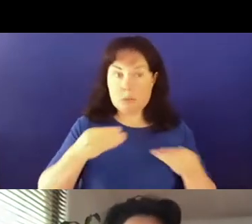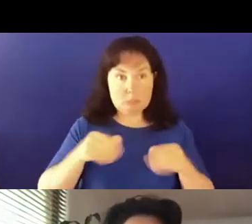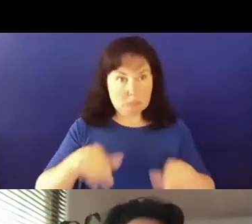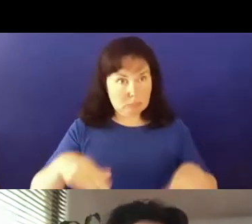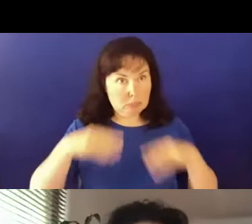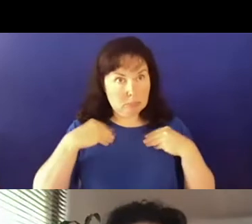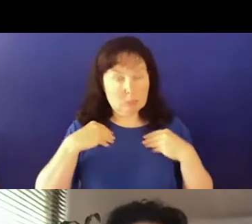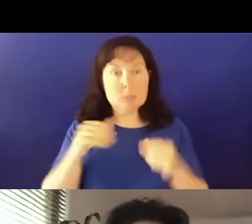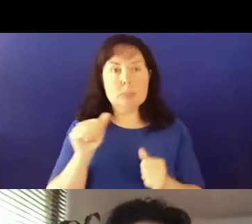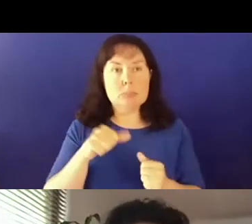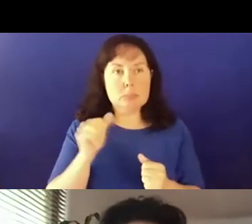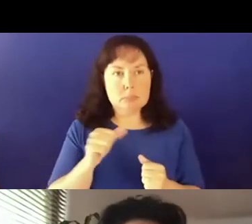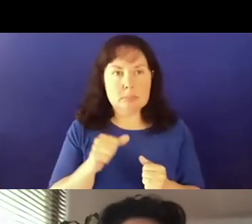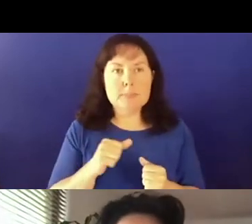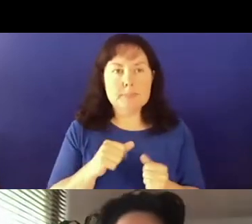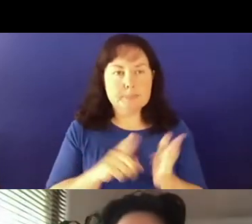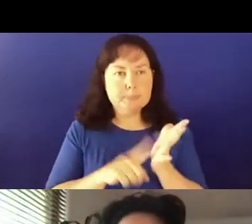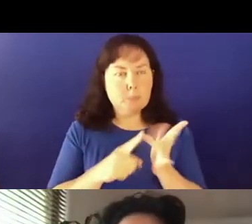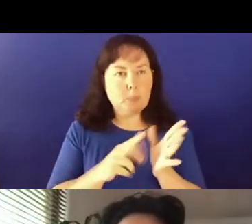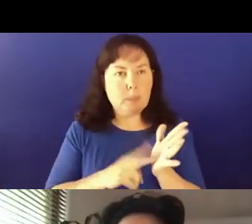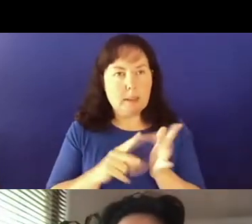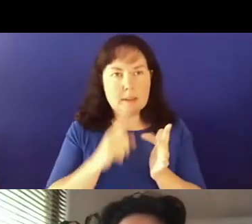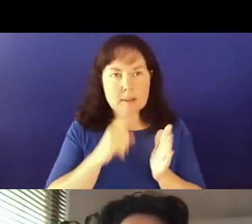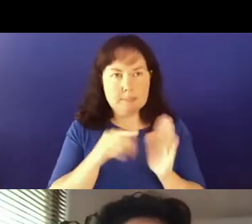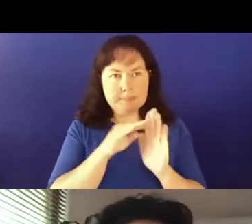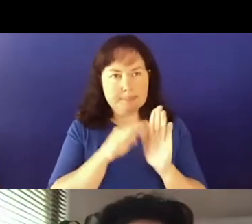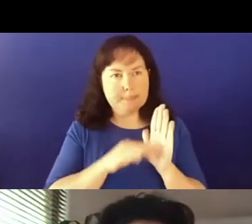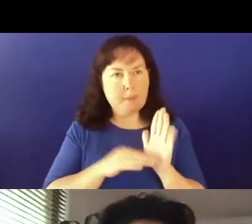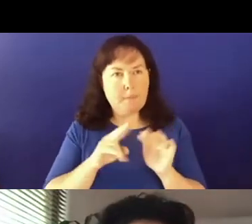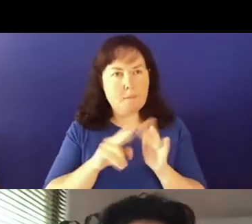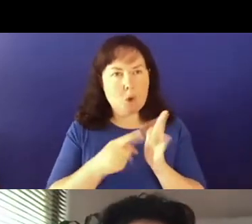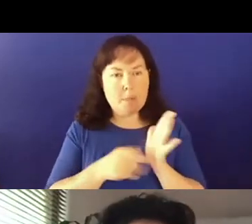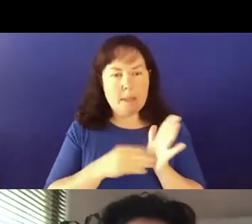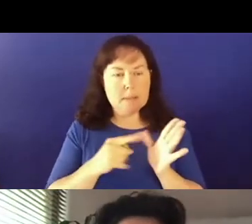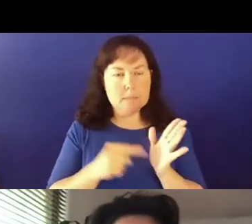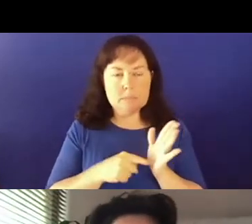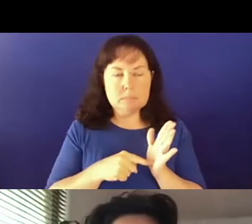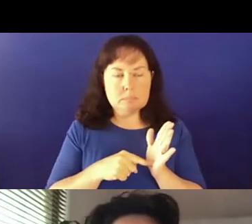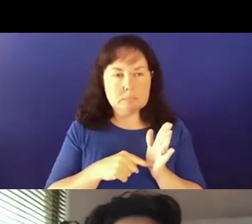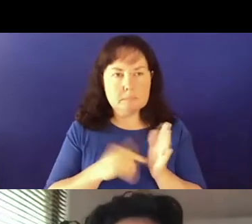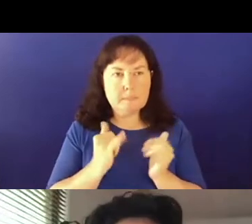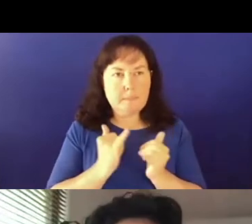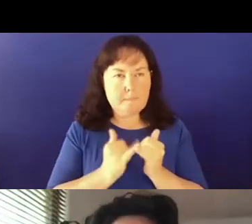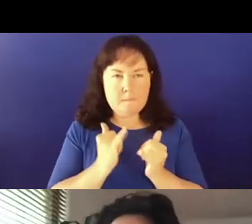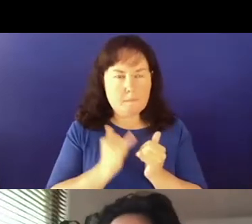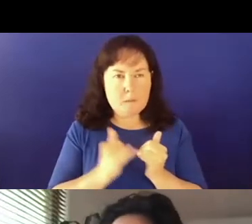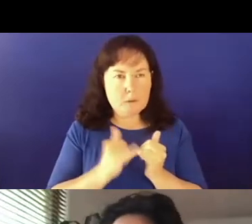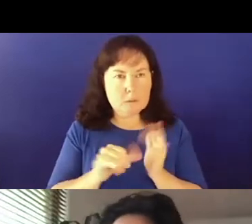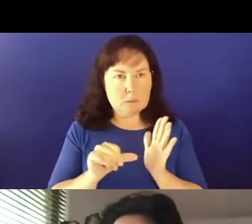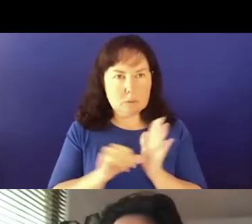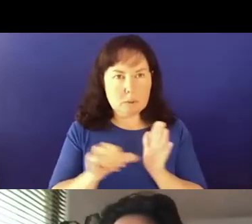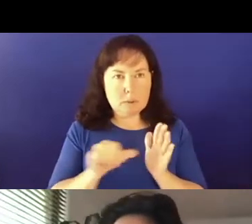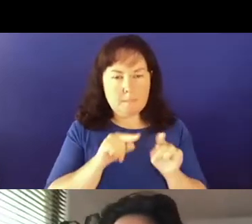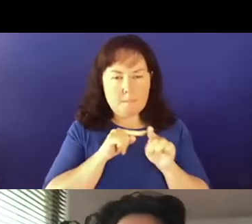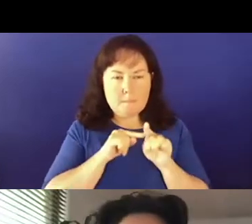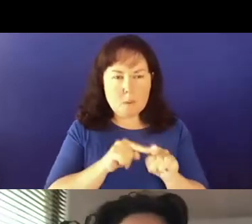the 6x10 is locked, and that works to the budgets that we've been working with. We can't